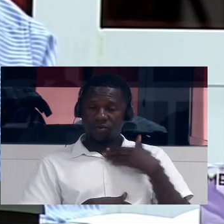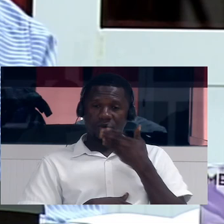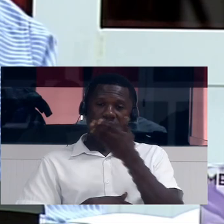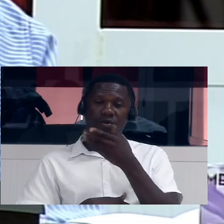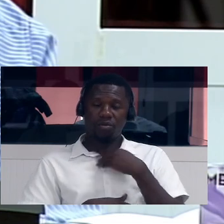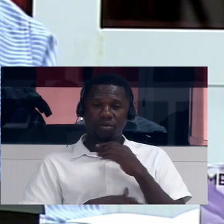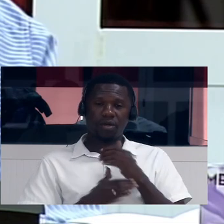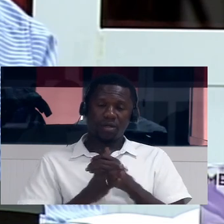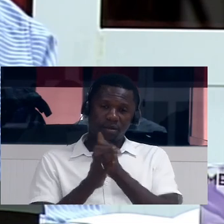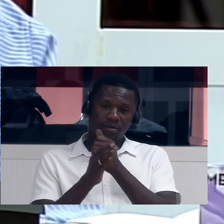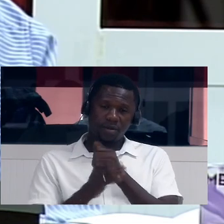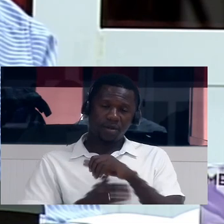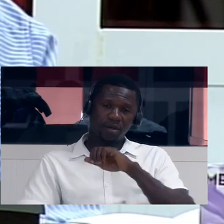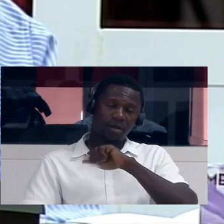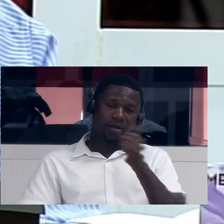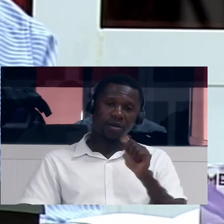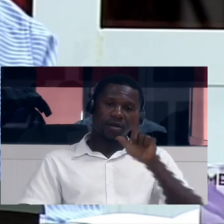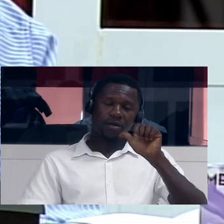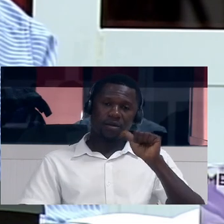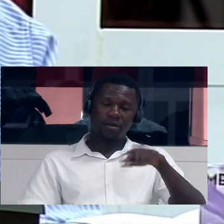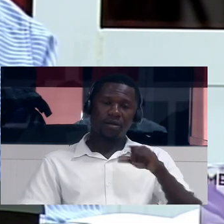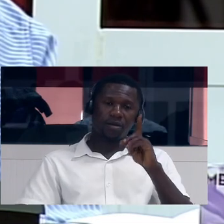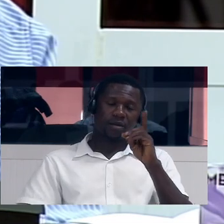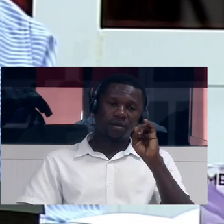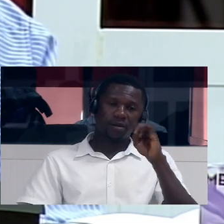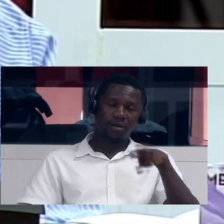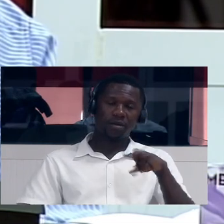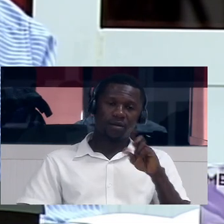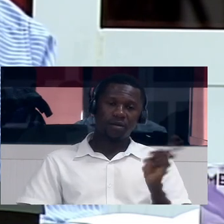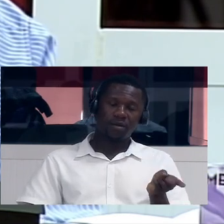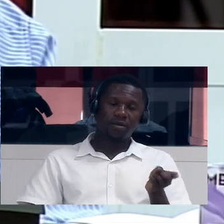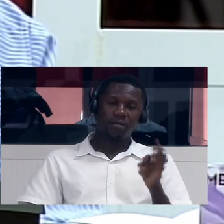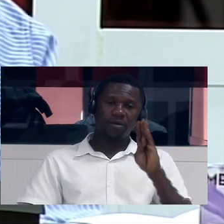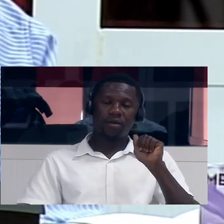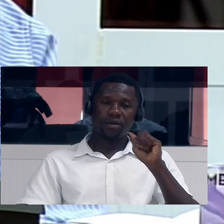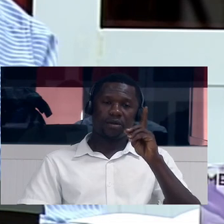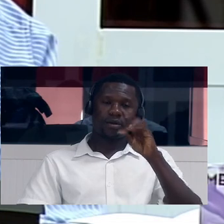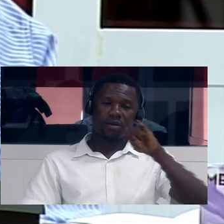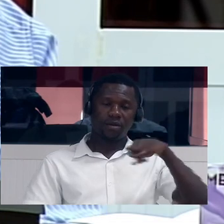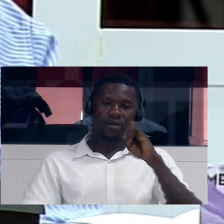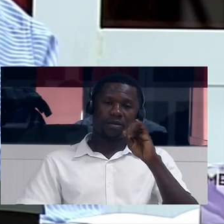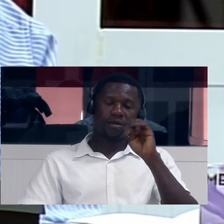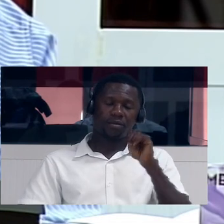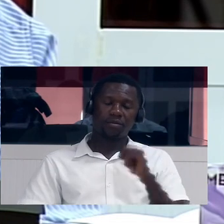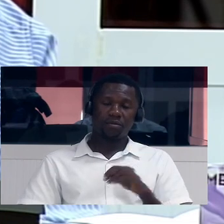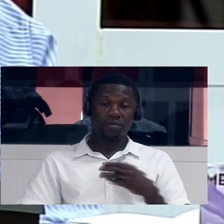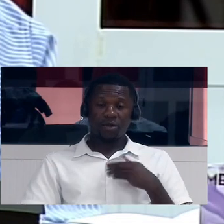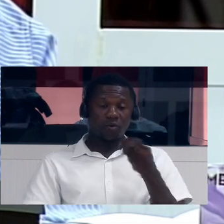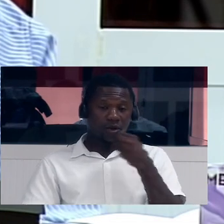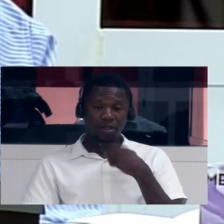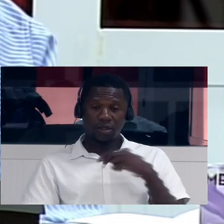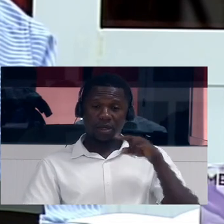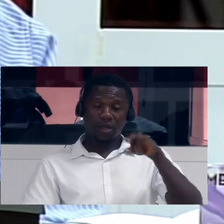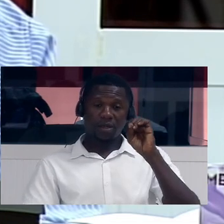and Landing Baji. The minister was there, but to say that I had people from NIA, they may have come, but